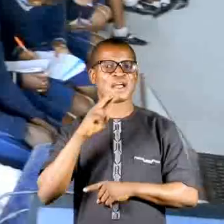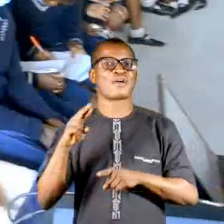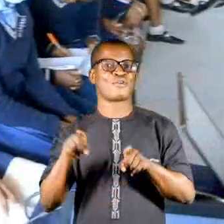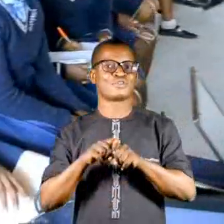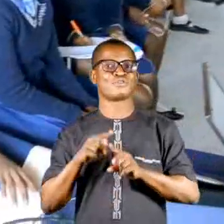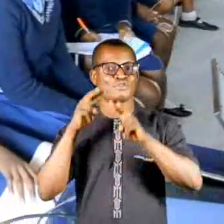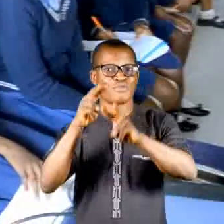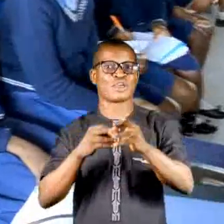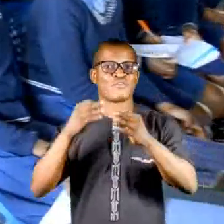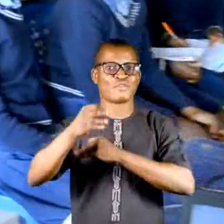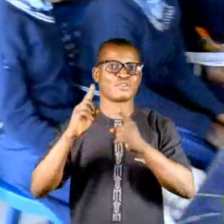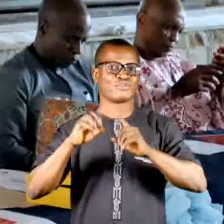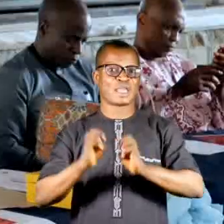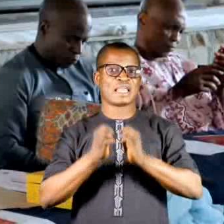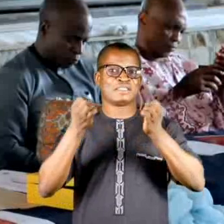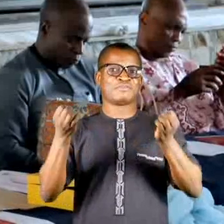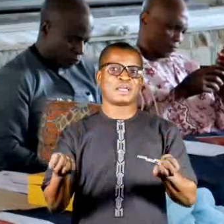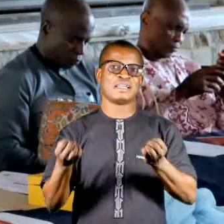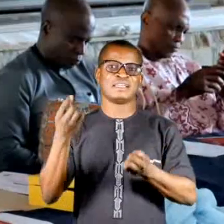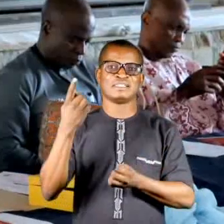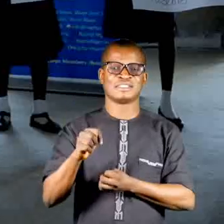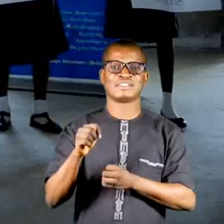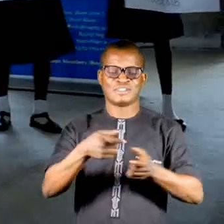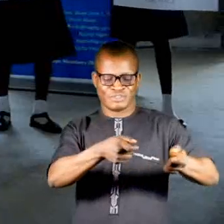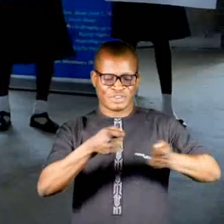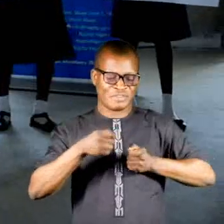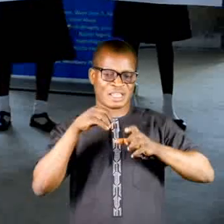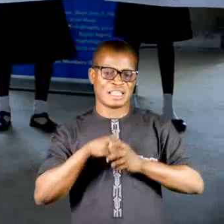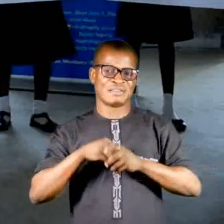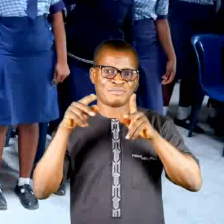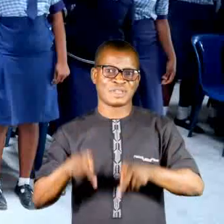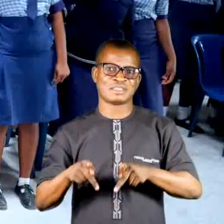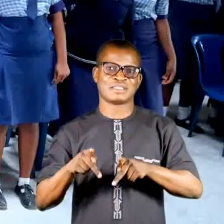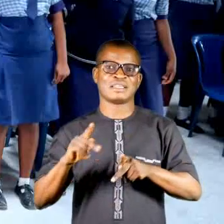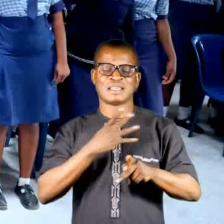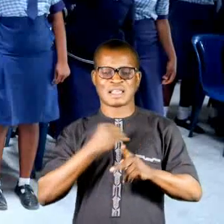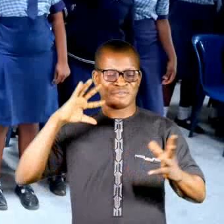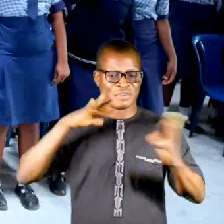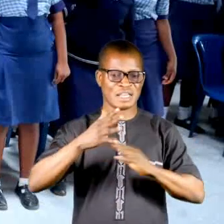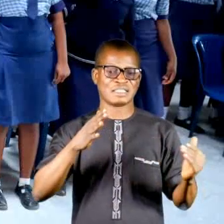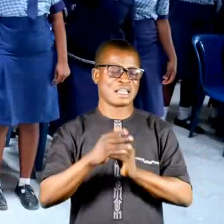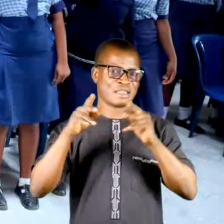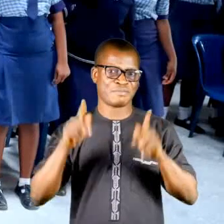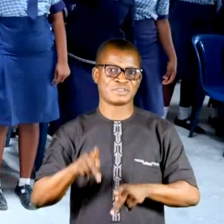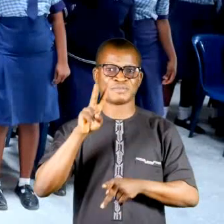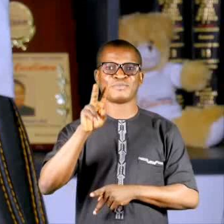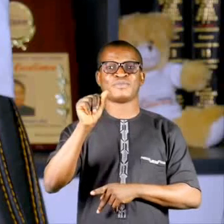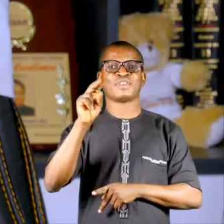are also looking to expanding the trafficking in persons and violence against persons